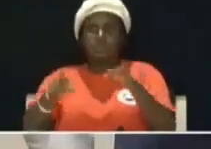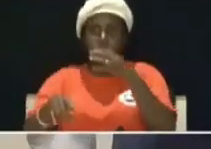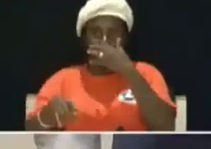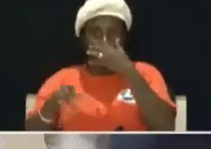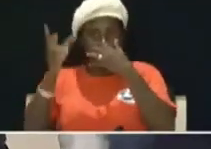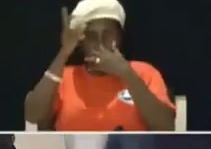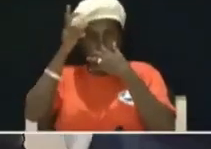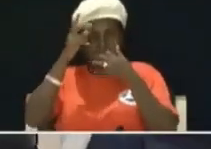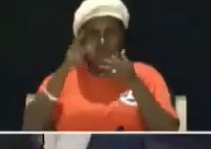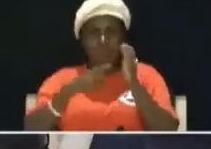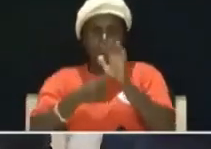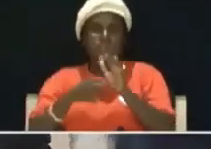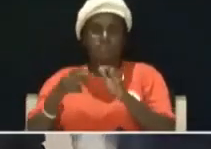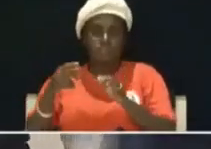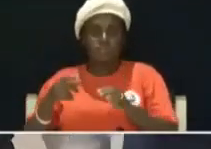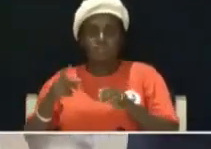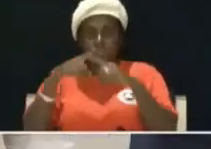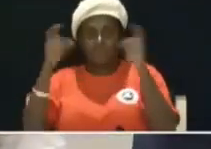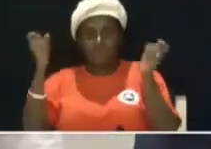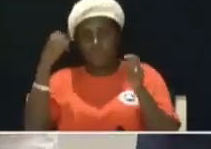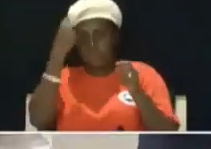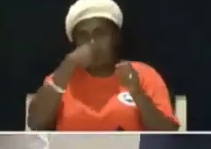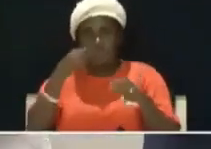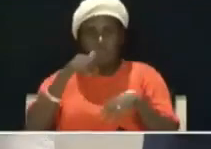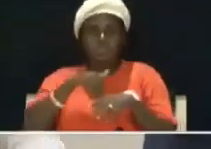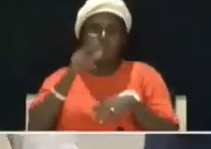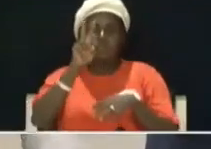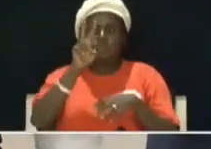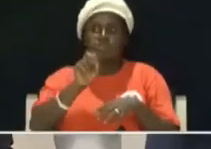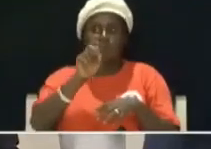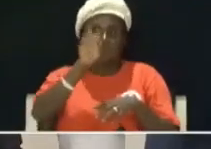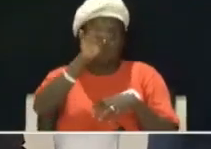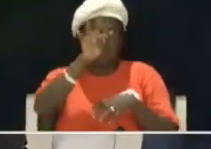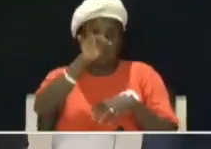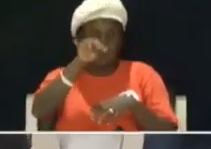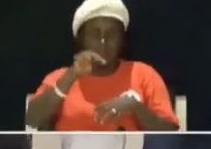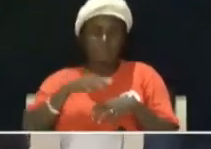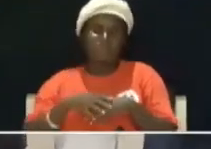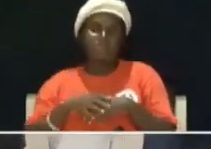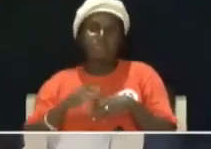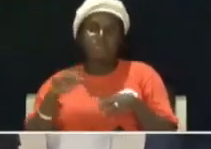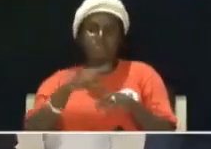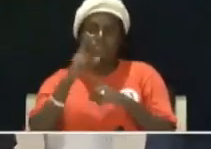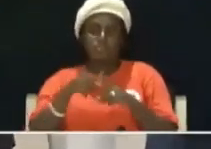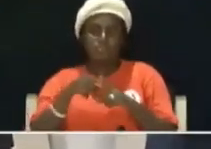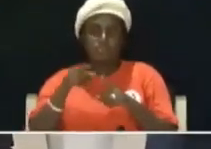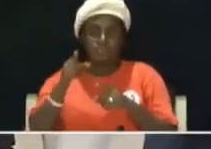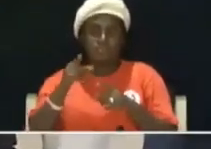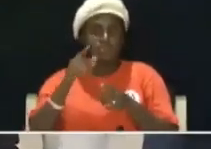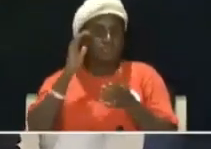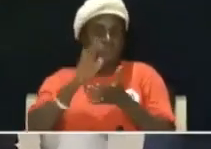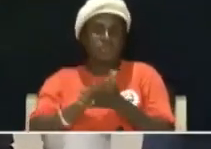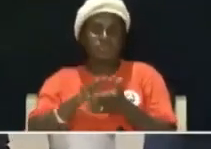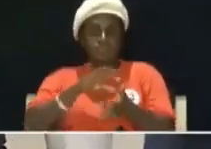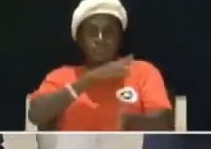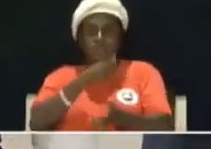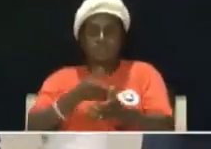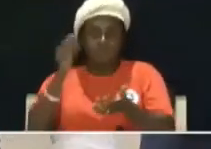devil showed his face, his ugly face, in 2014, when my wife got pregnant